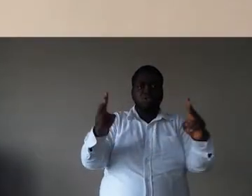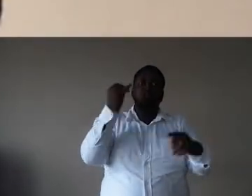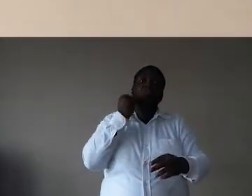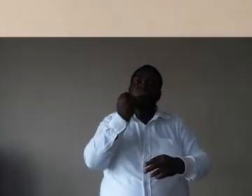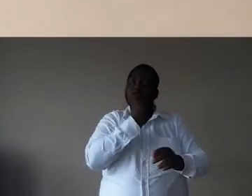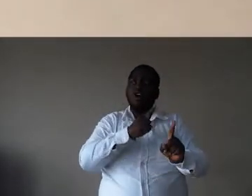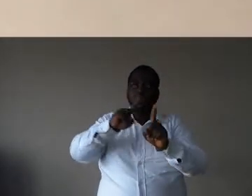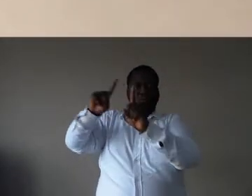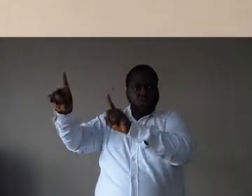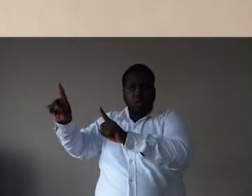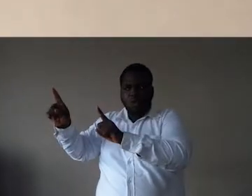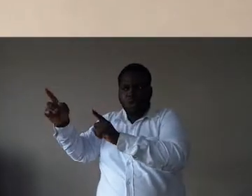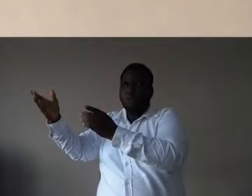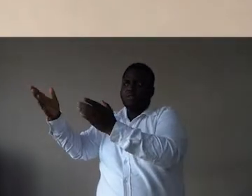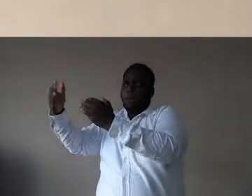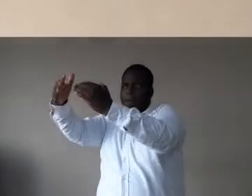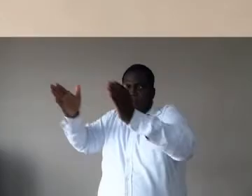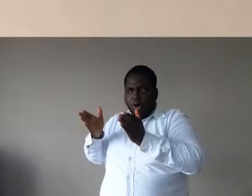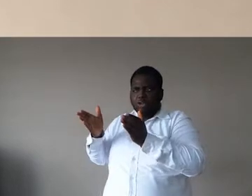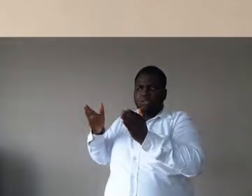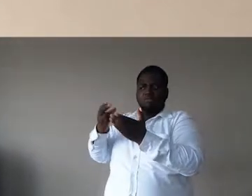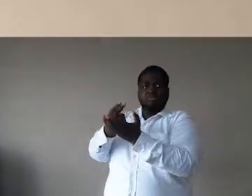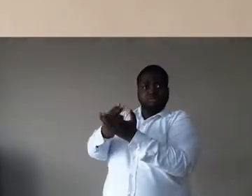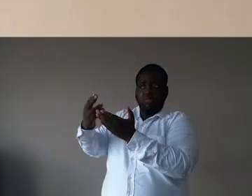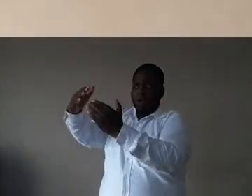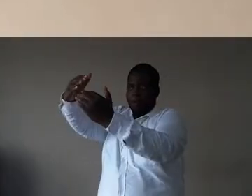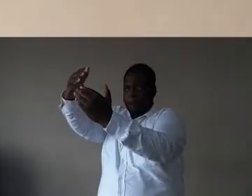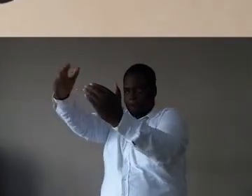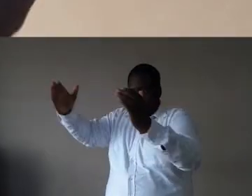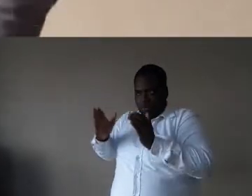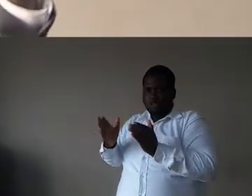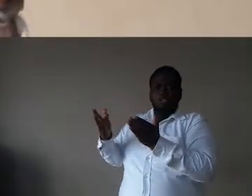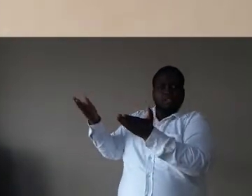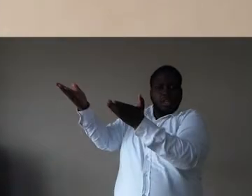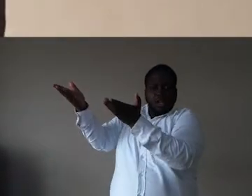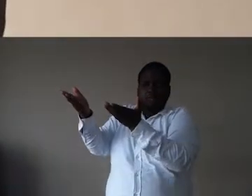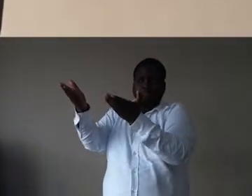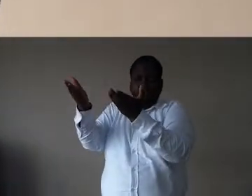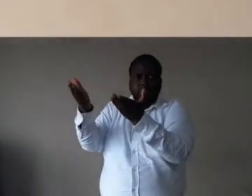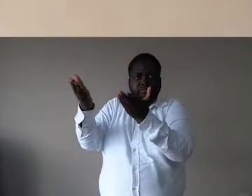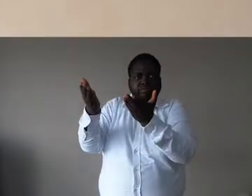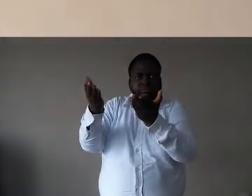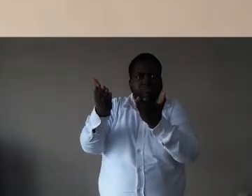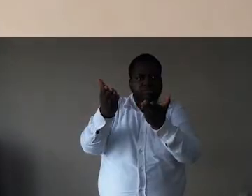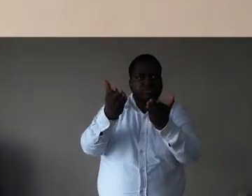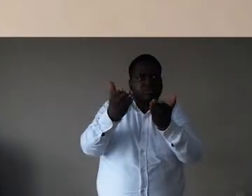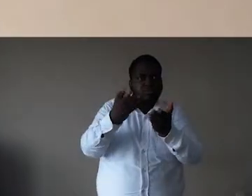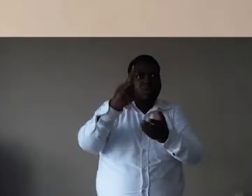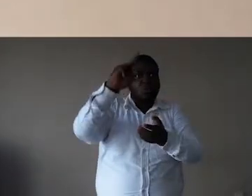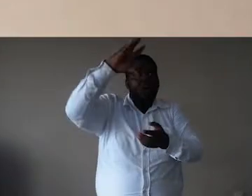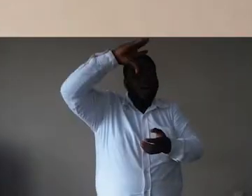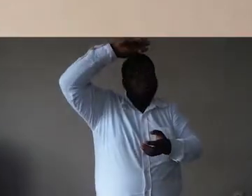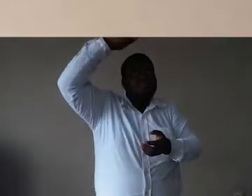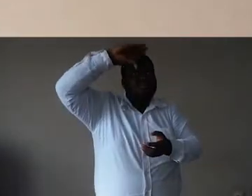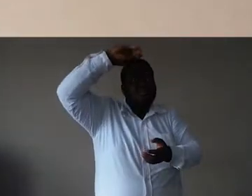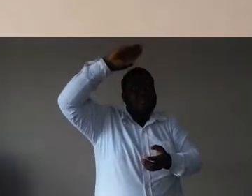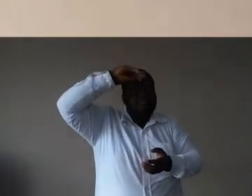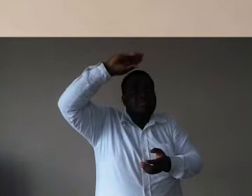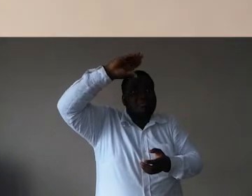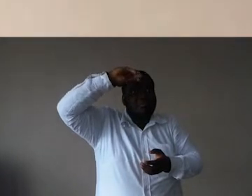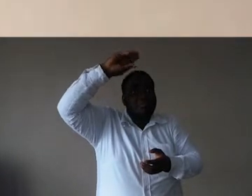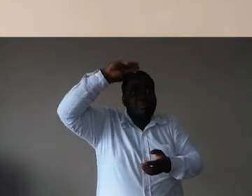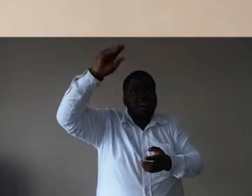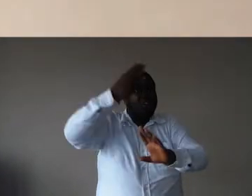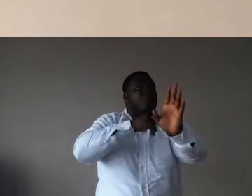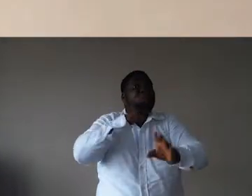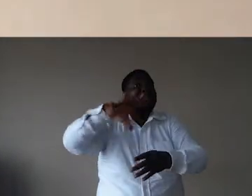falling. Uzzah decides to hold the Ark of Covenant, preventing it from falling. And my brother, my sister, if you know the description of the Ark of Covenant,